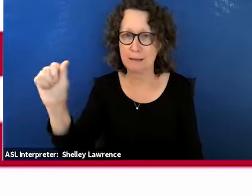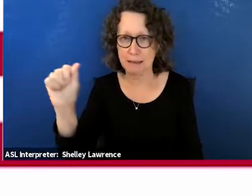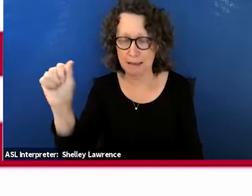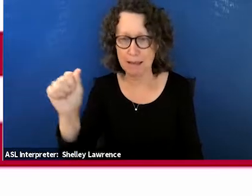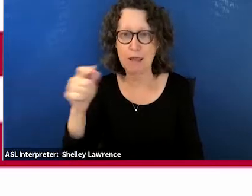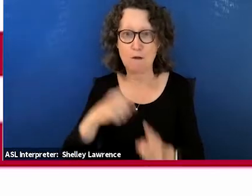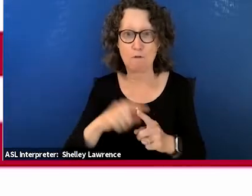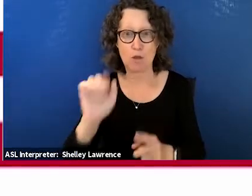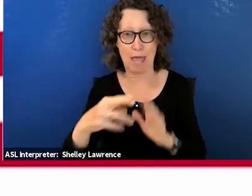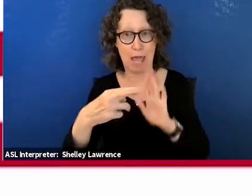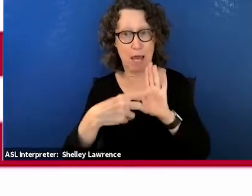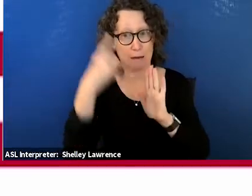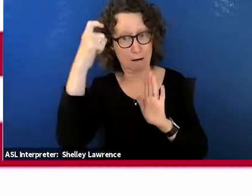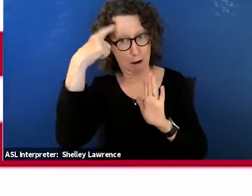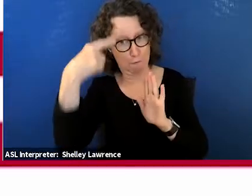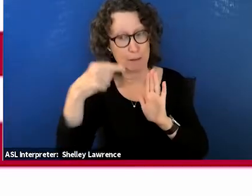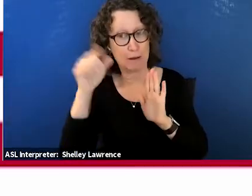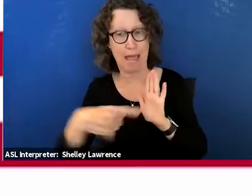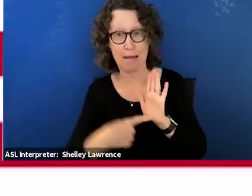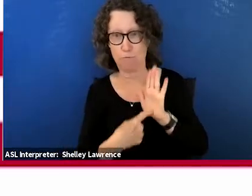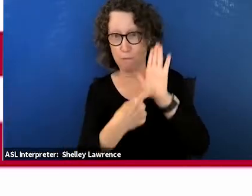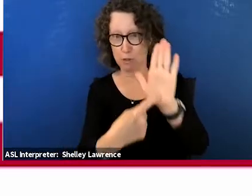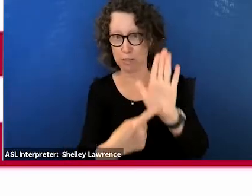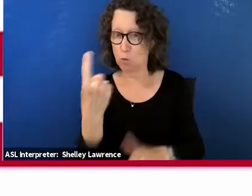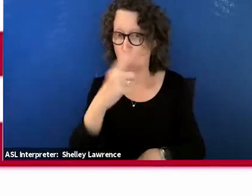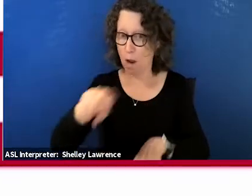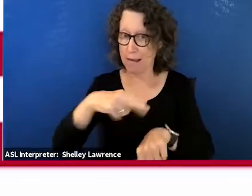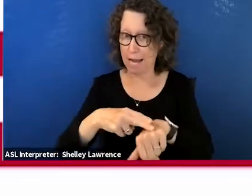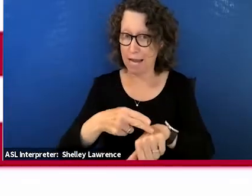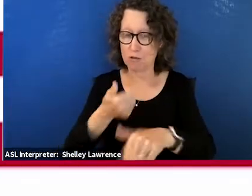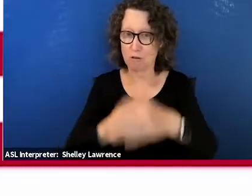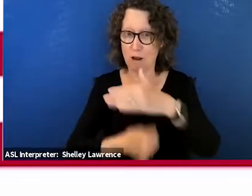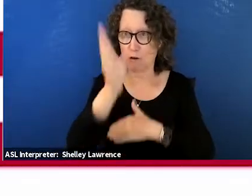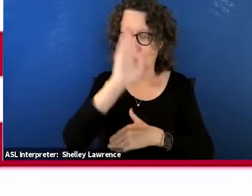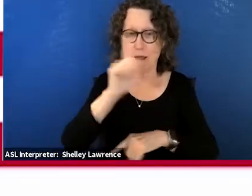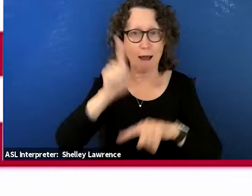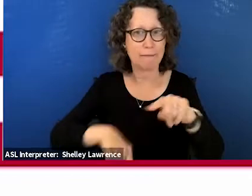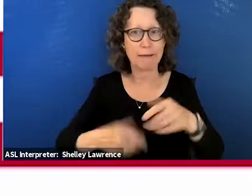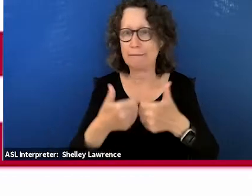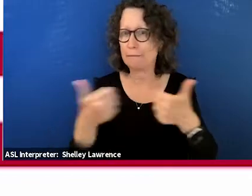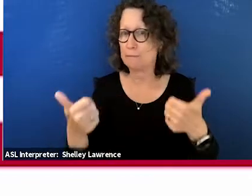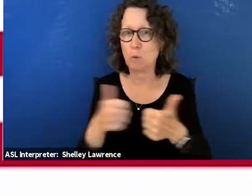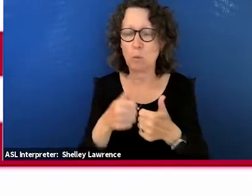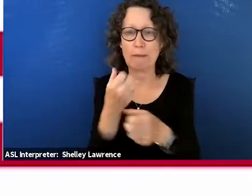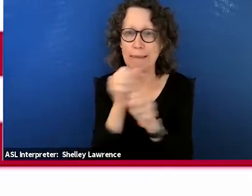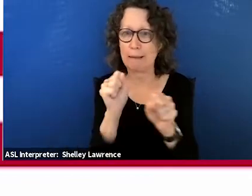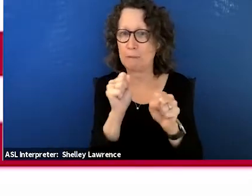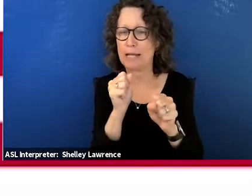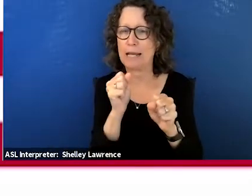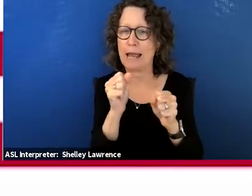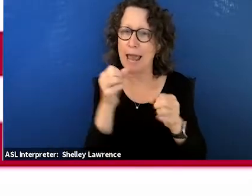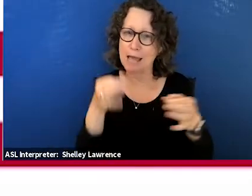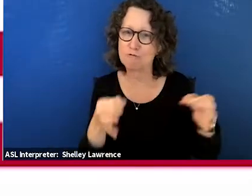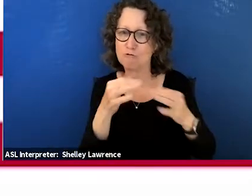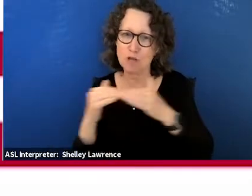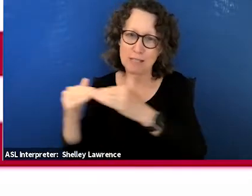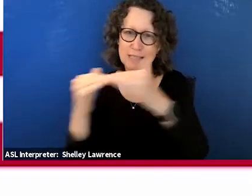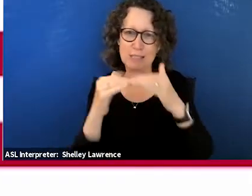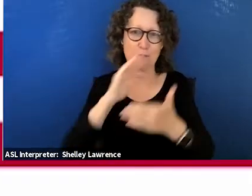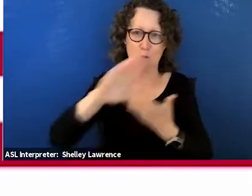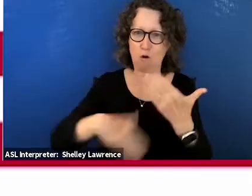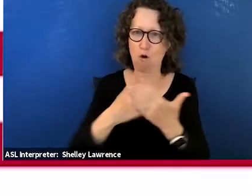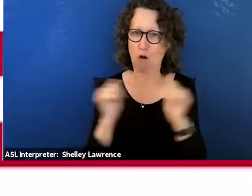to the republic for which it stands, one nation, under God, indivisible, with liberty and justice for